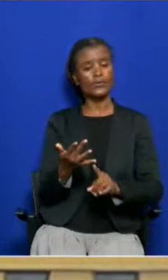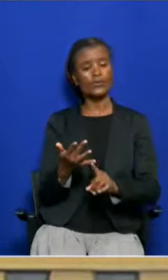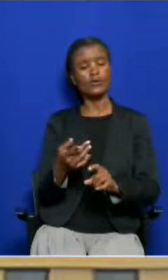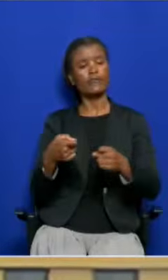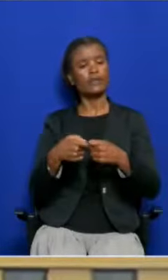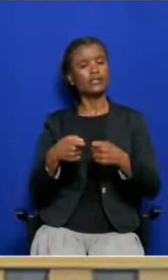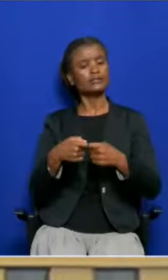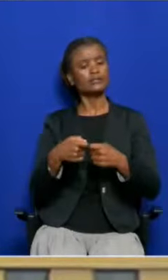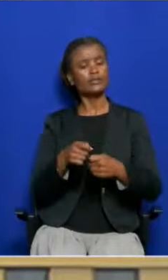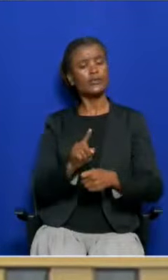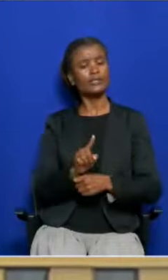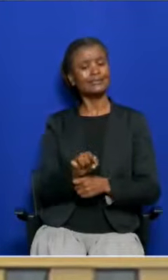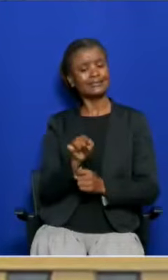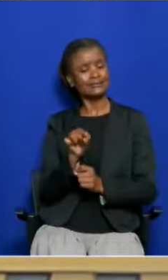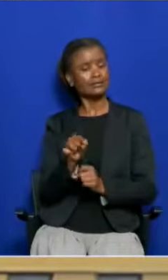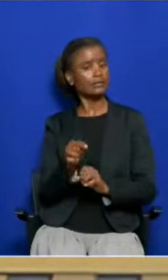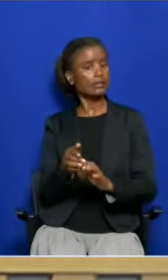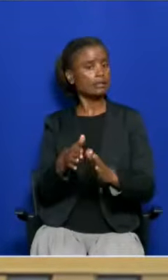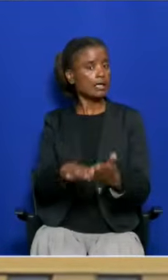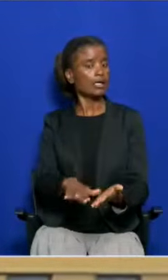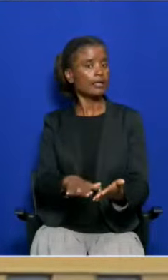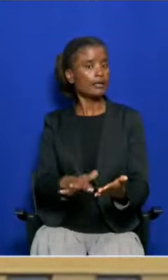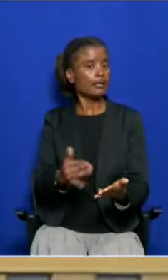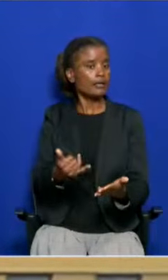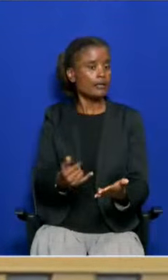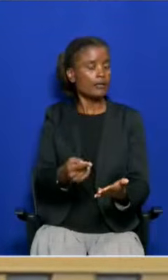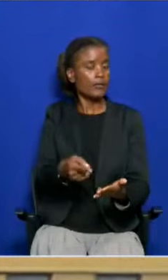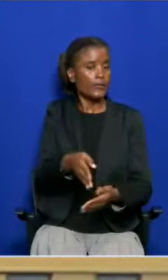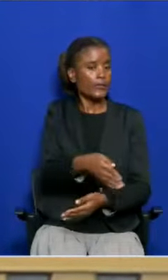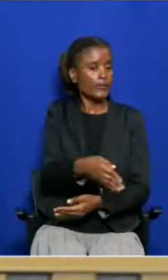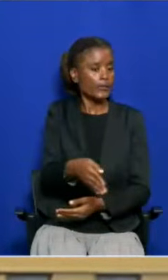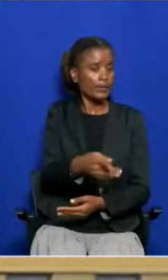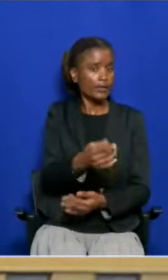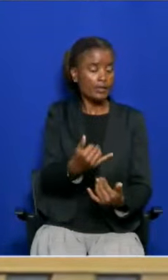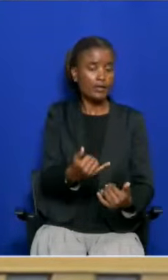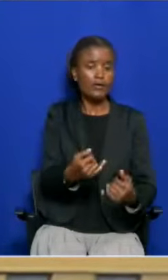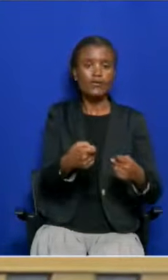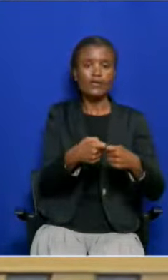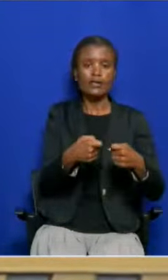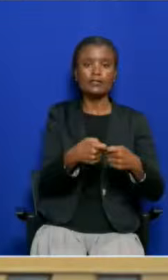longer there, what is it, the fight all about?